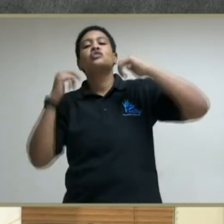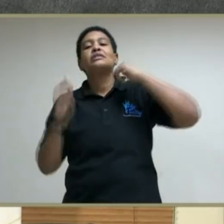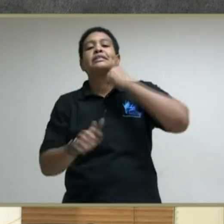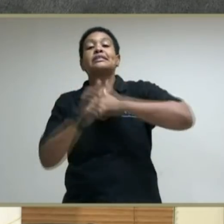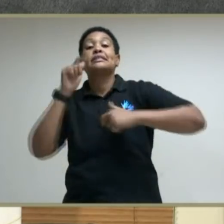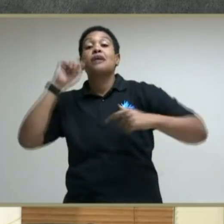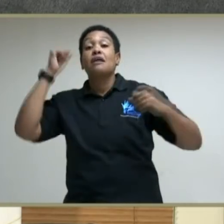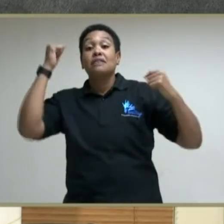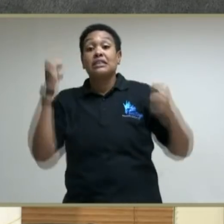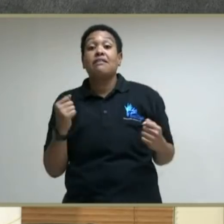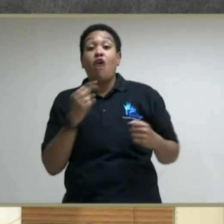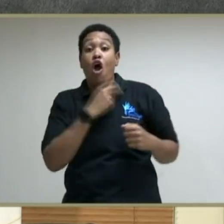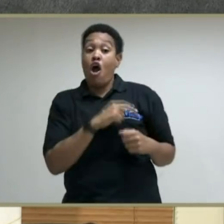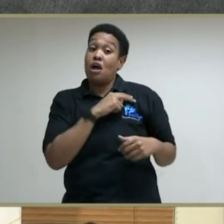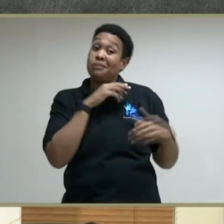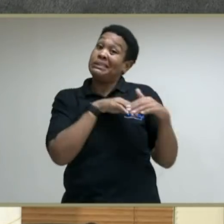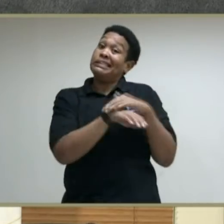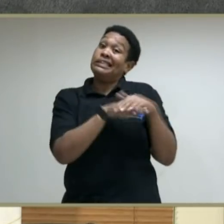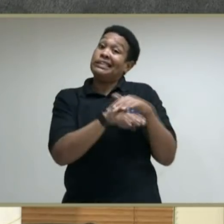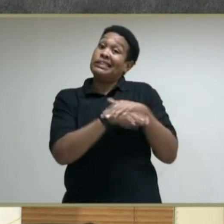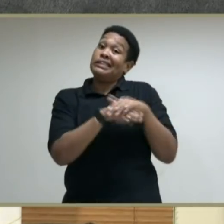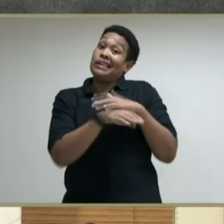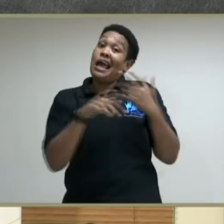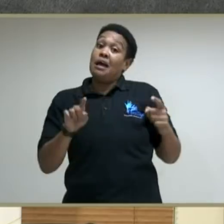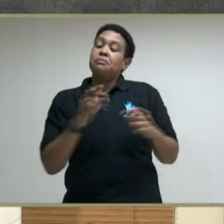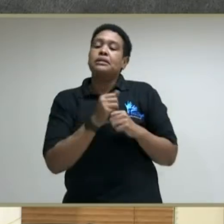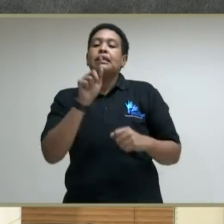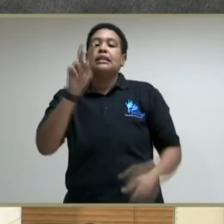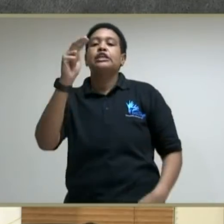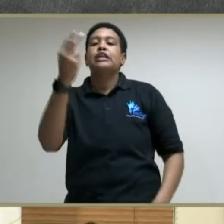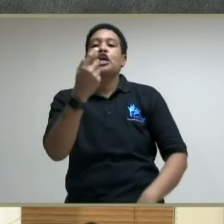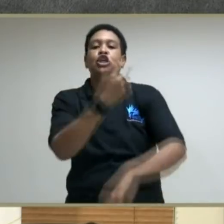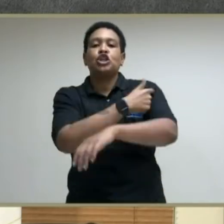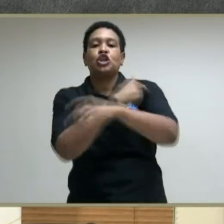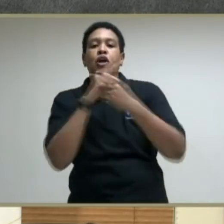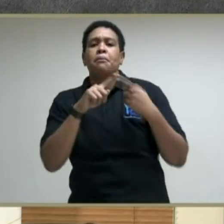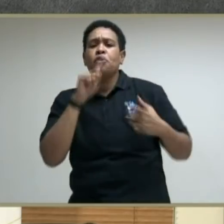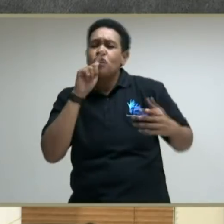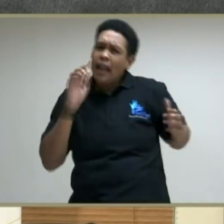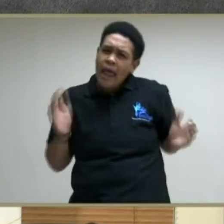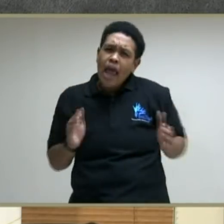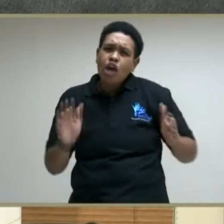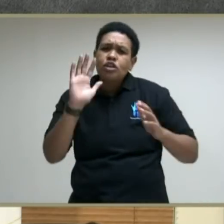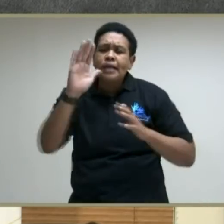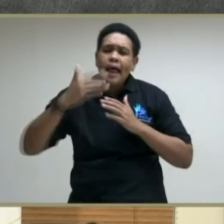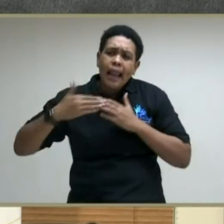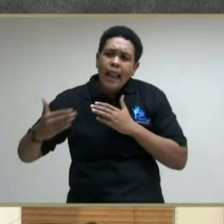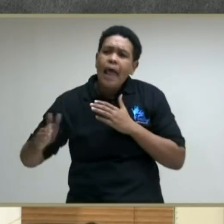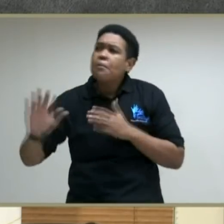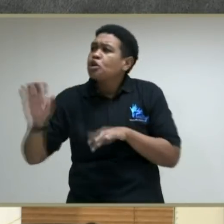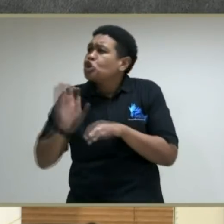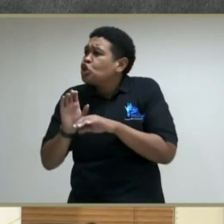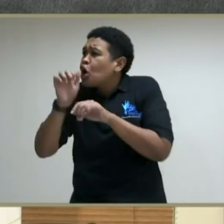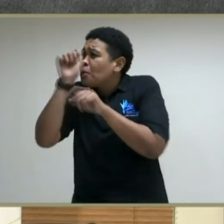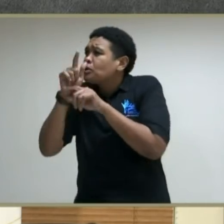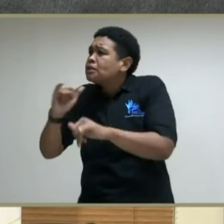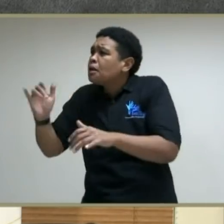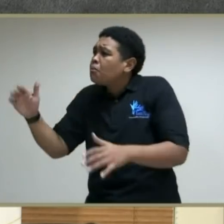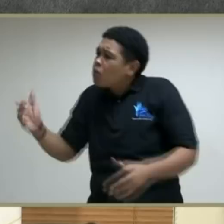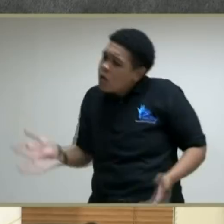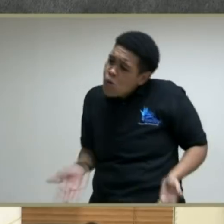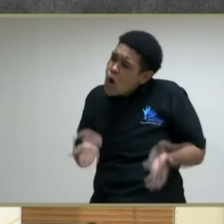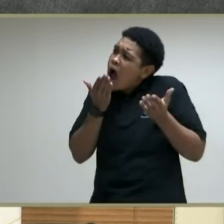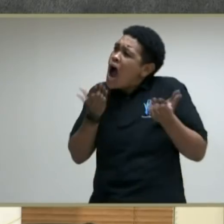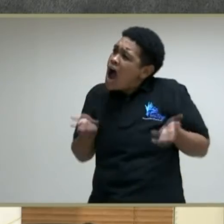severe hospitalizations, to get their second dose, and to encourage their neighbors, their church brothers and church